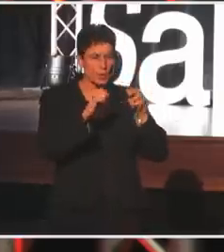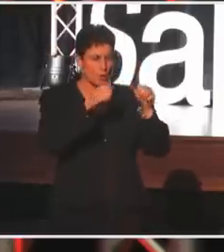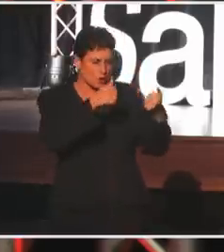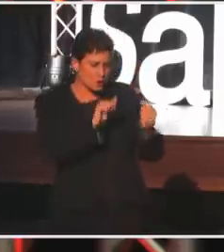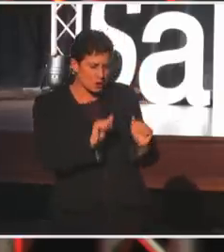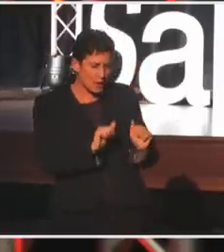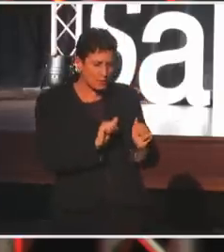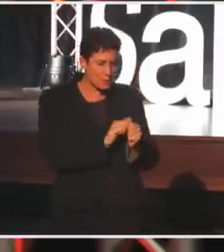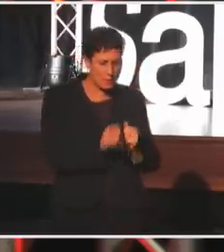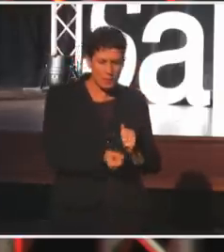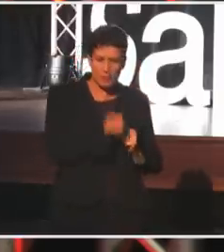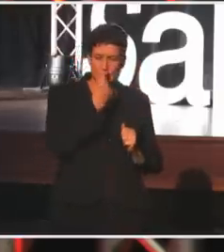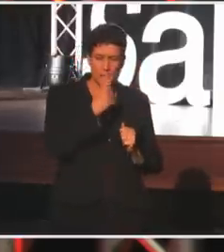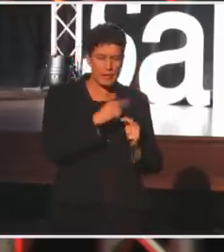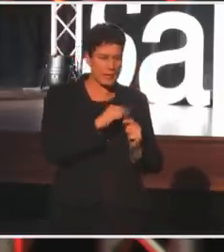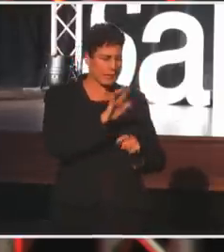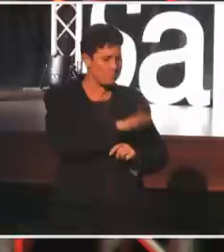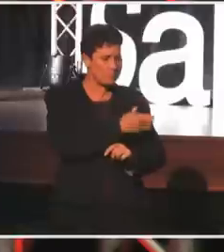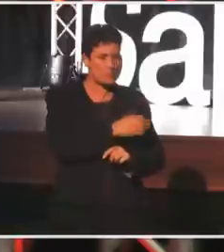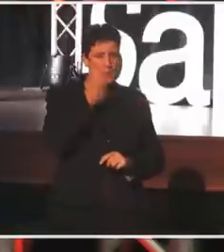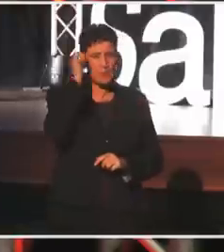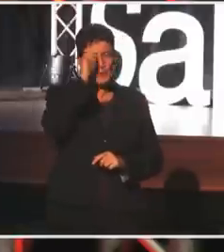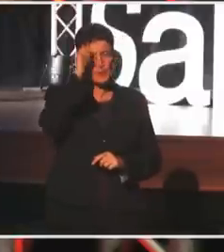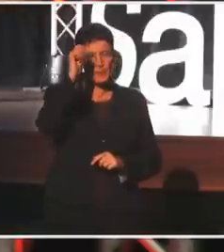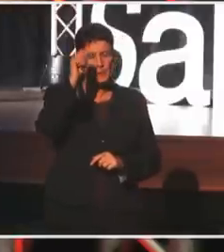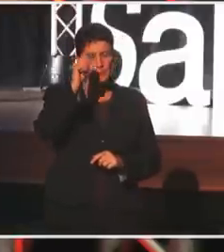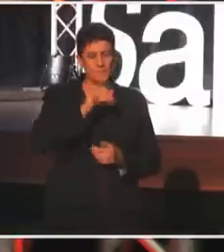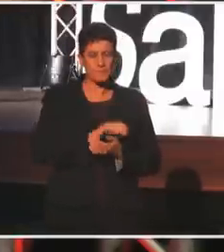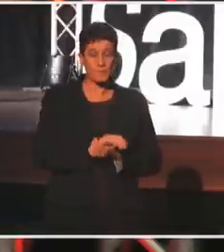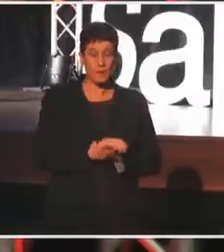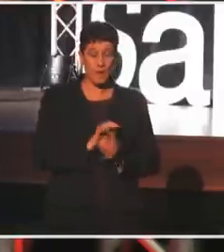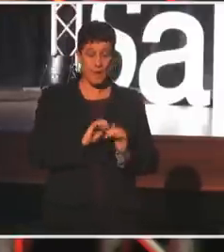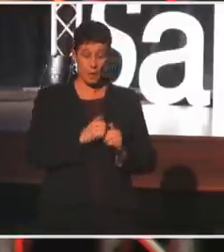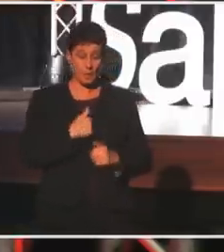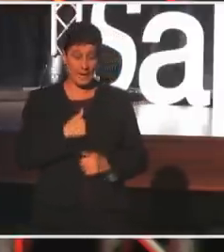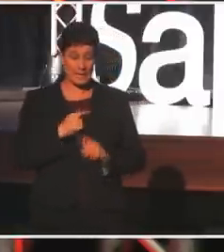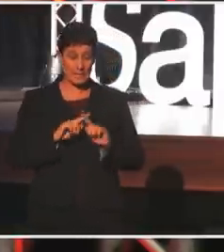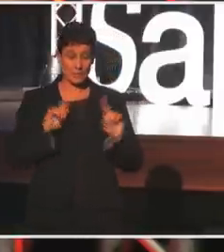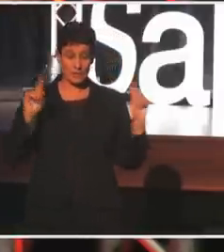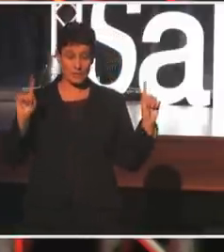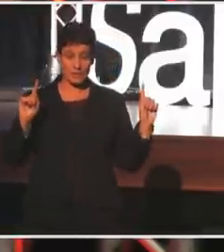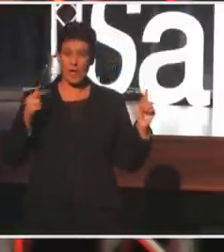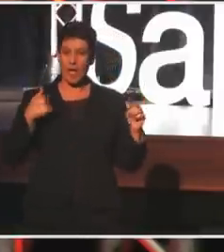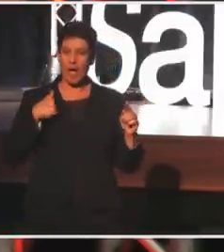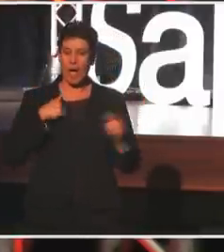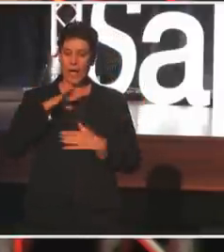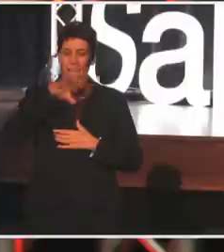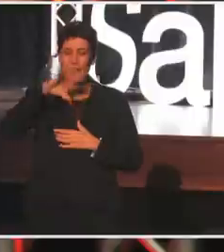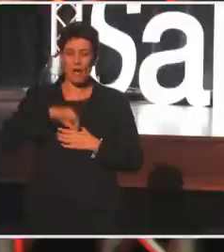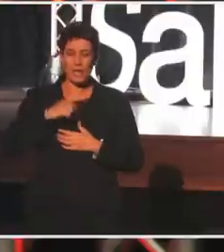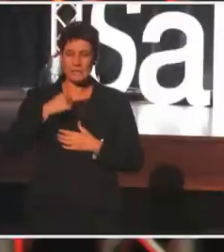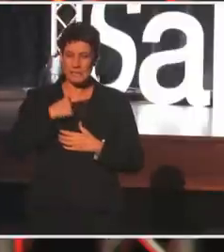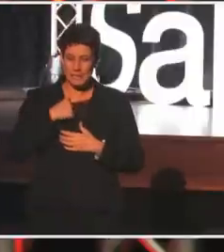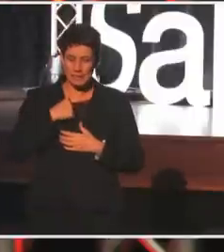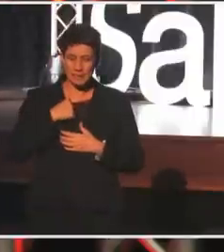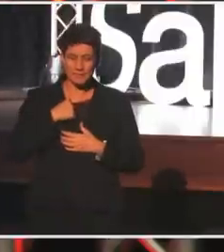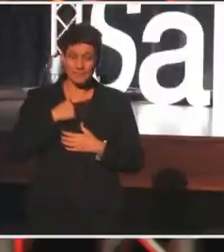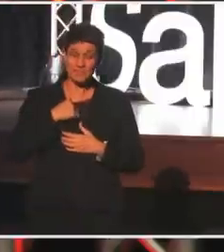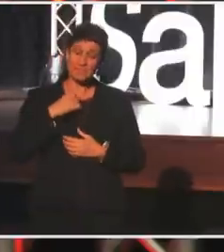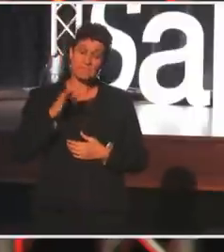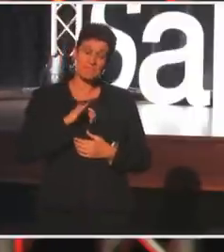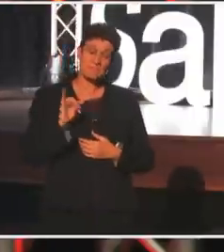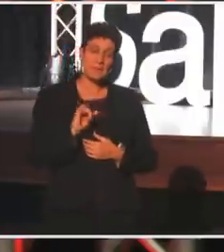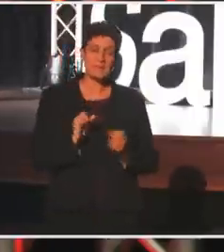their understanding of music theory. What sets me apart is that I am autistic, and like